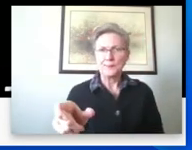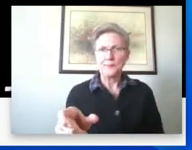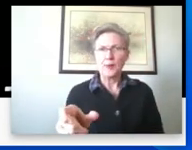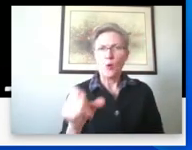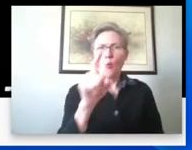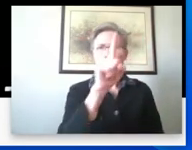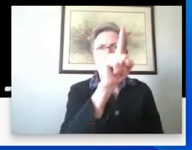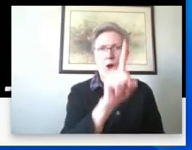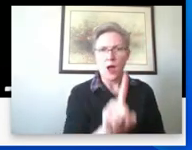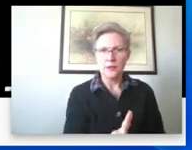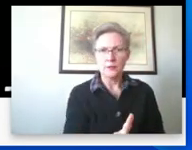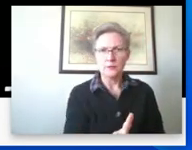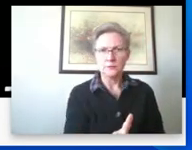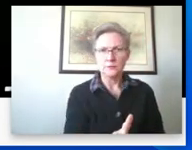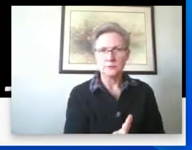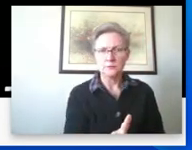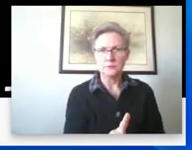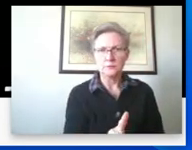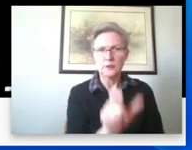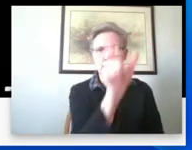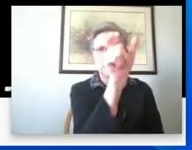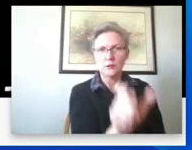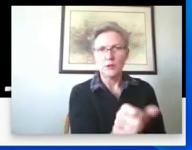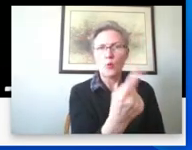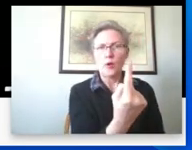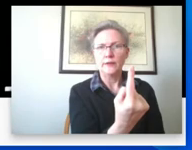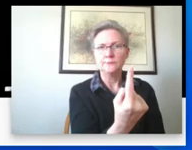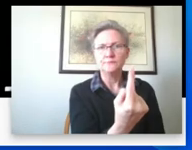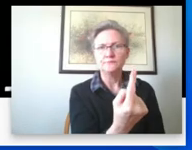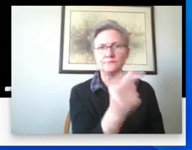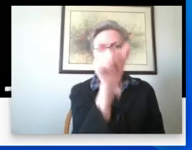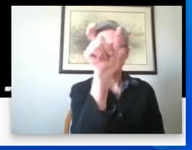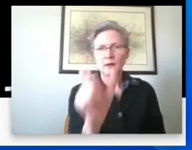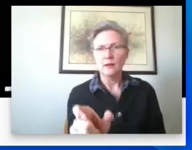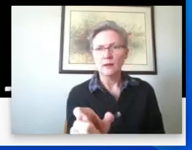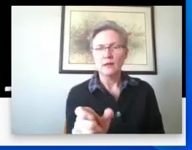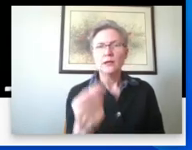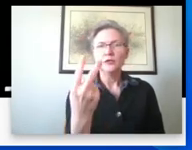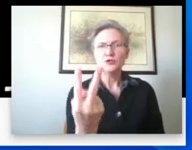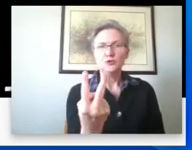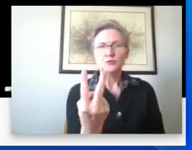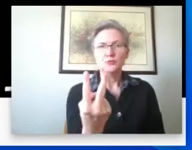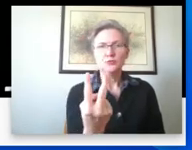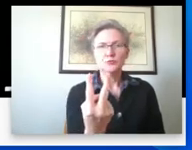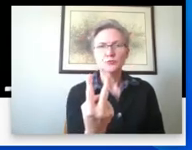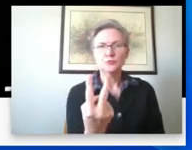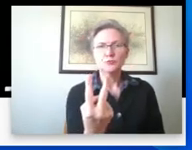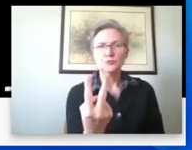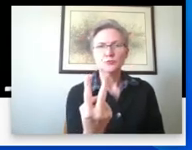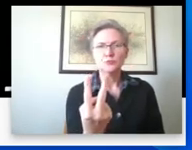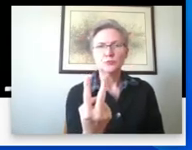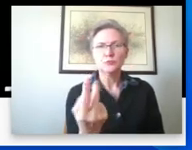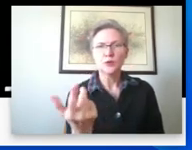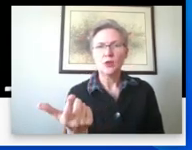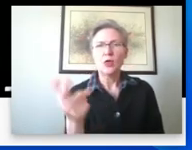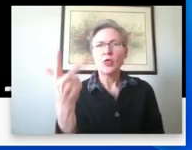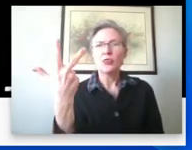this is 1 column. This is 2 columns, and this